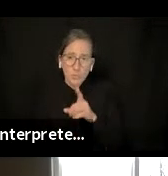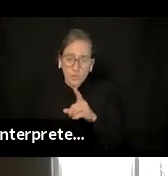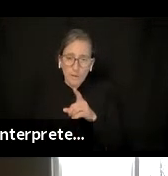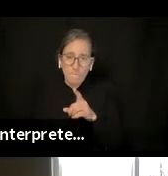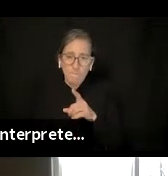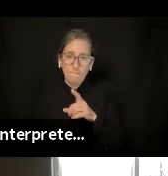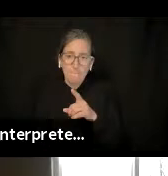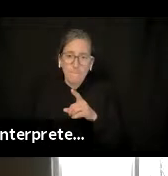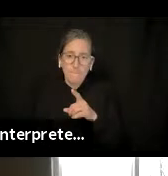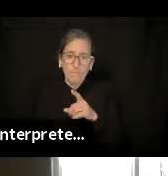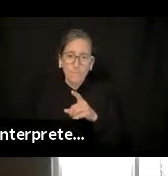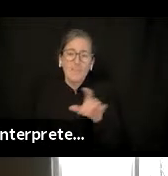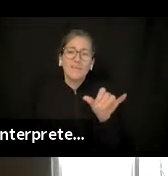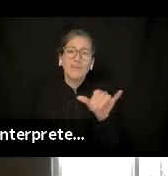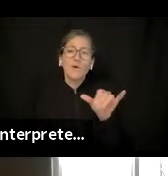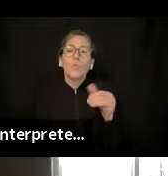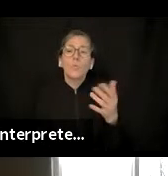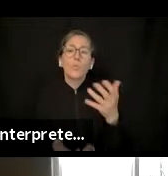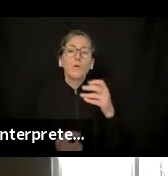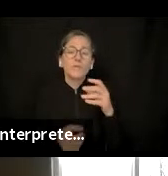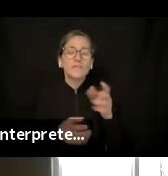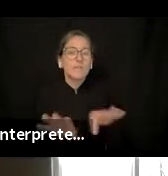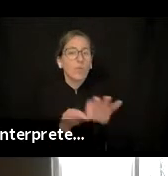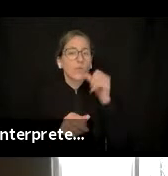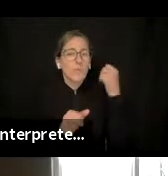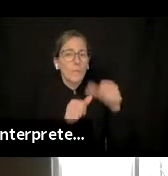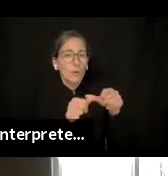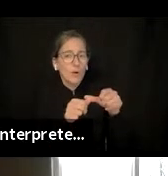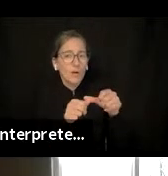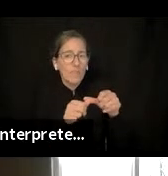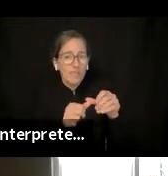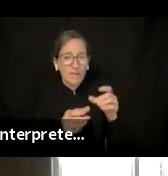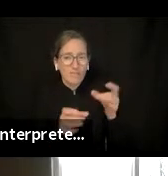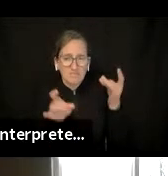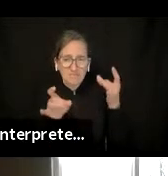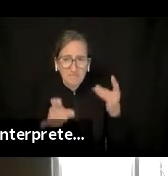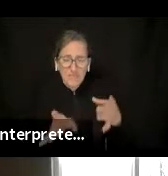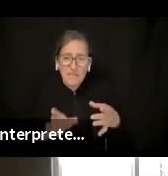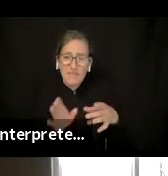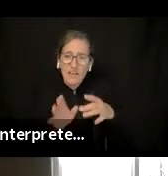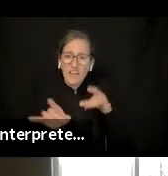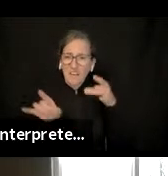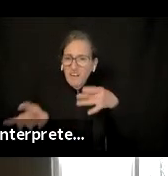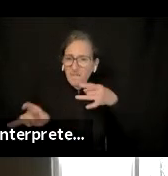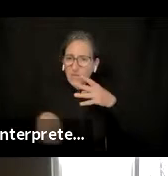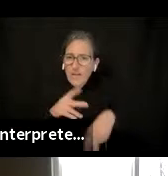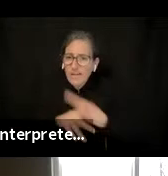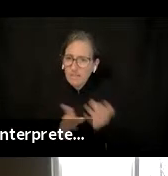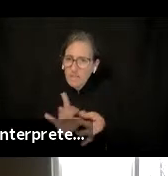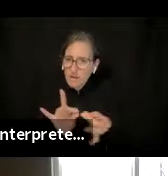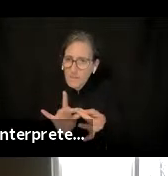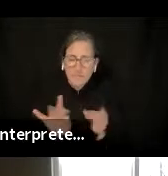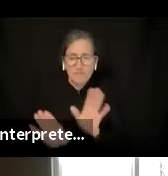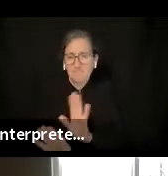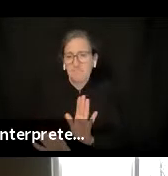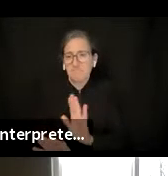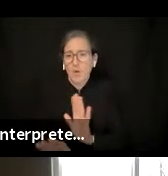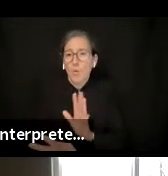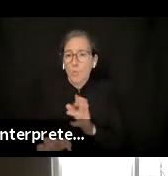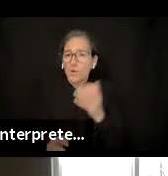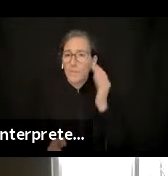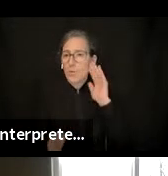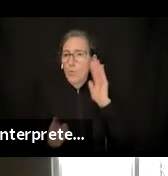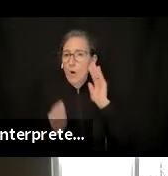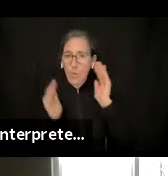just like we want to be mindful of comments that might be hateful and stuff, we also want to be mindful of comments that might come in through chat that might